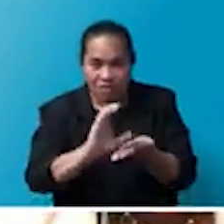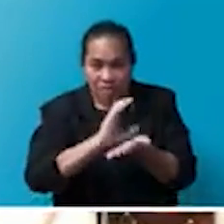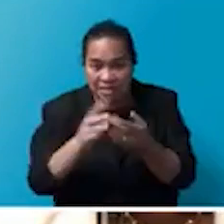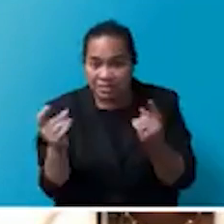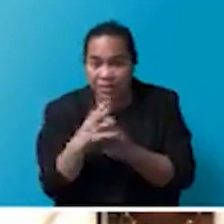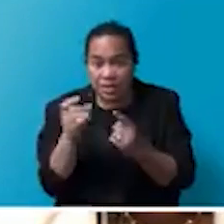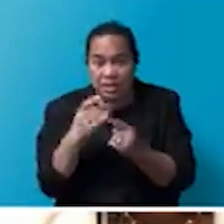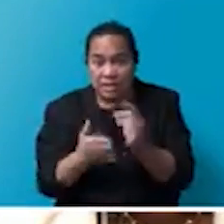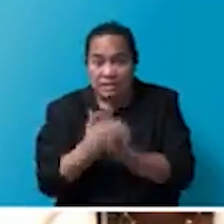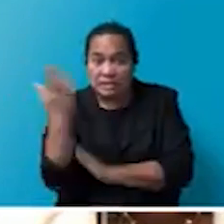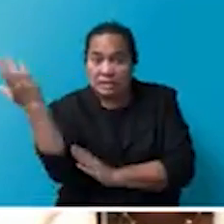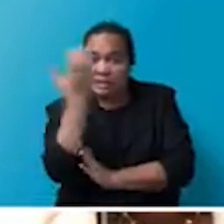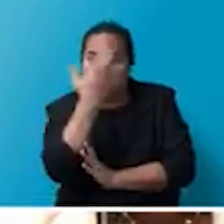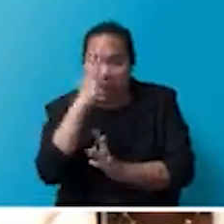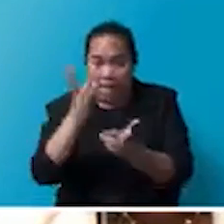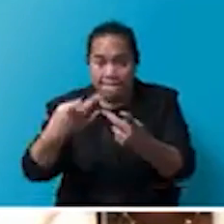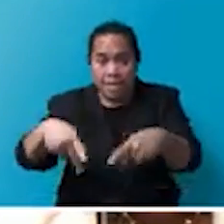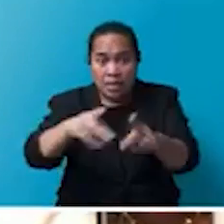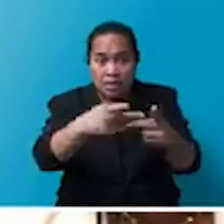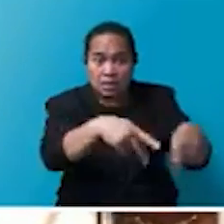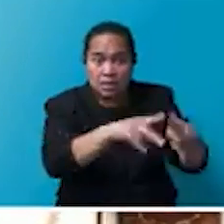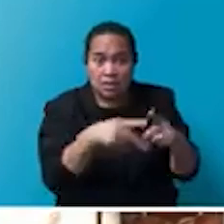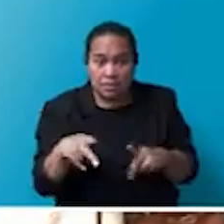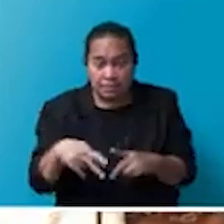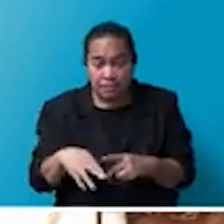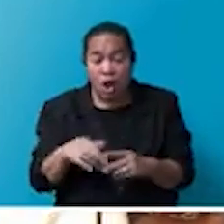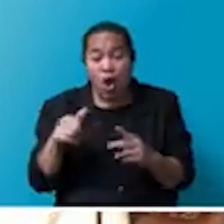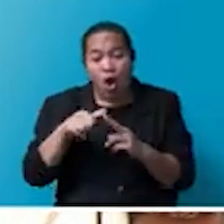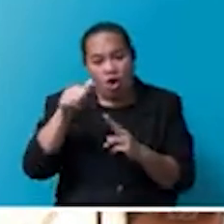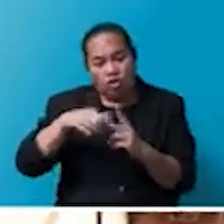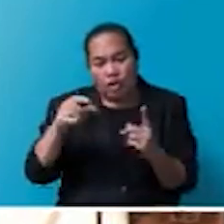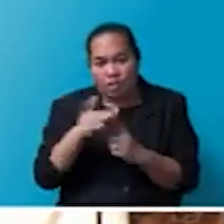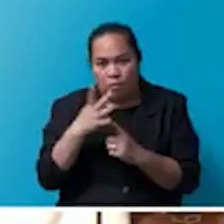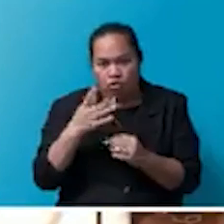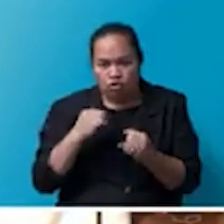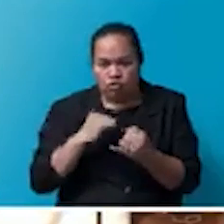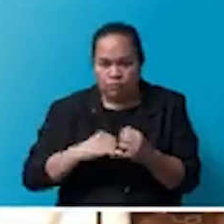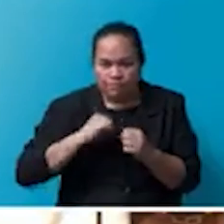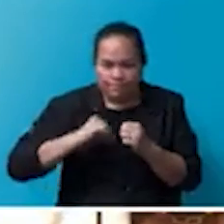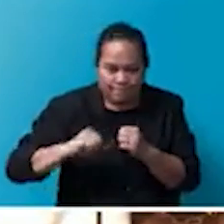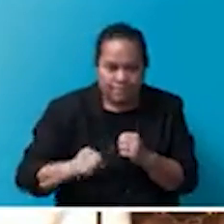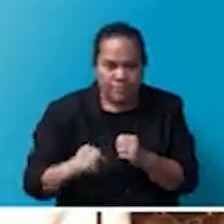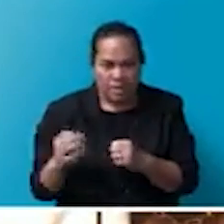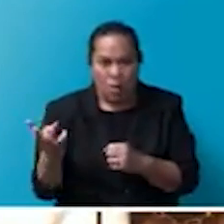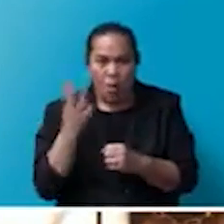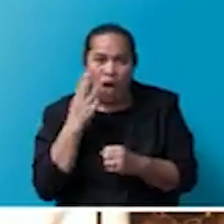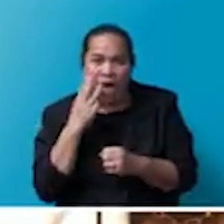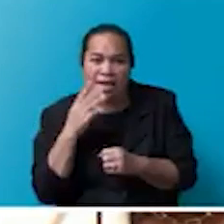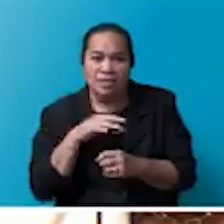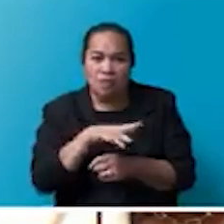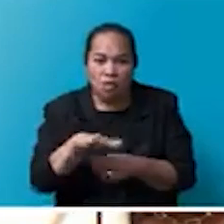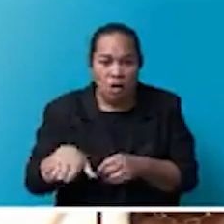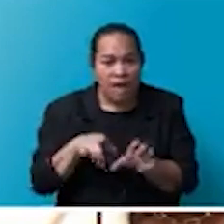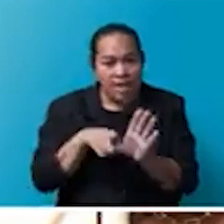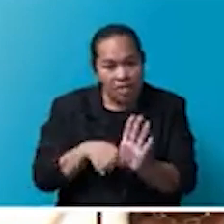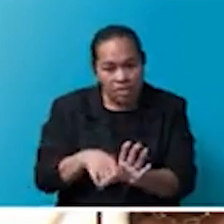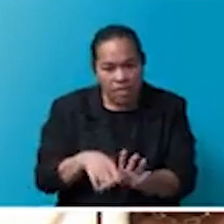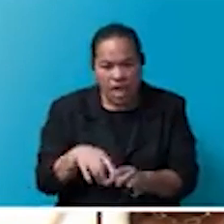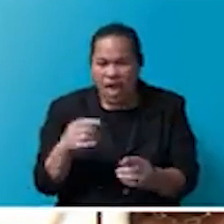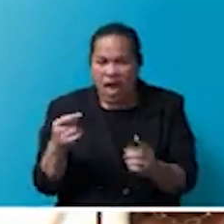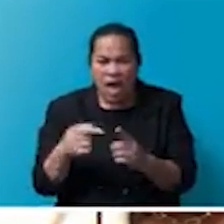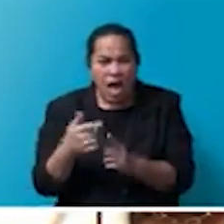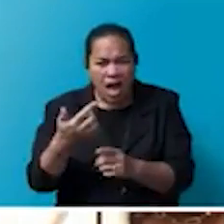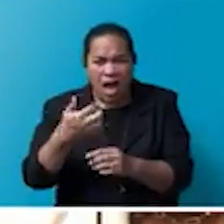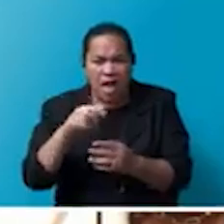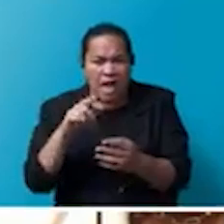areas, public education and youth engagement campaigns, the phased introduction of needle and syringe